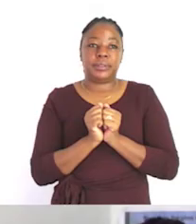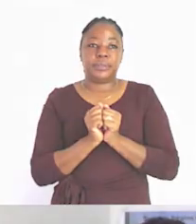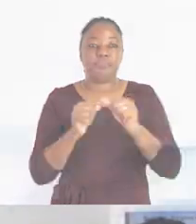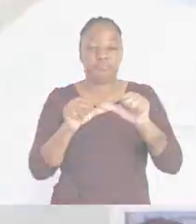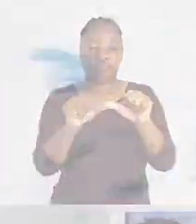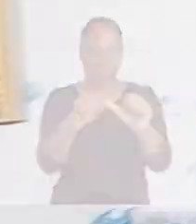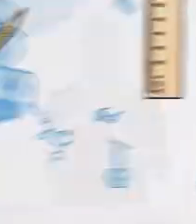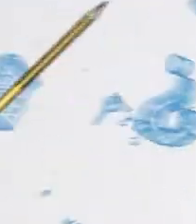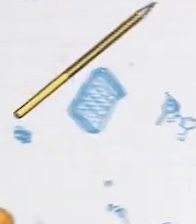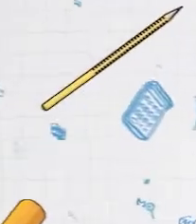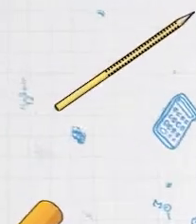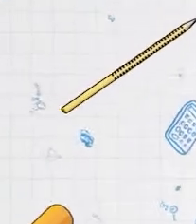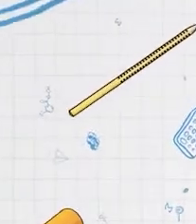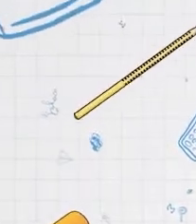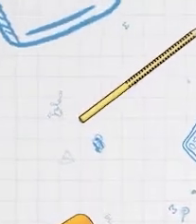fun.